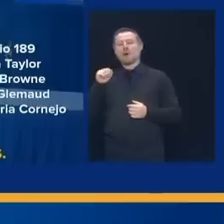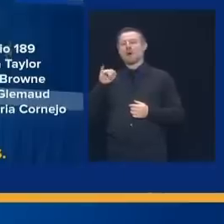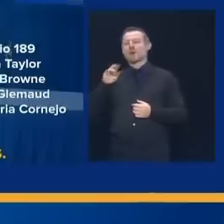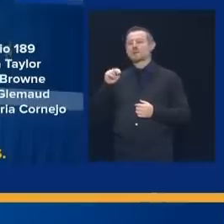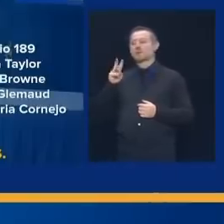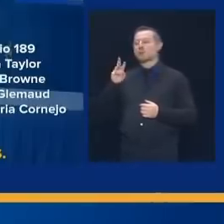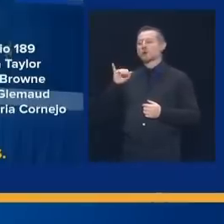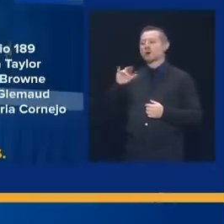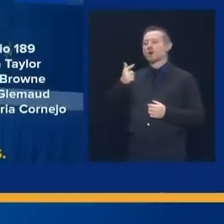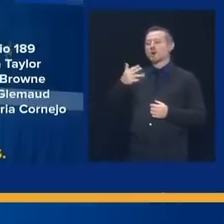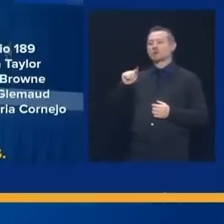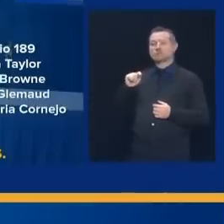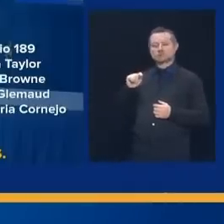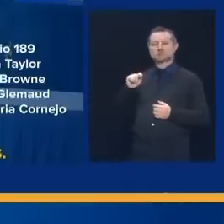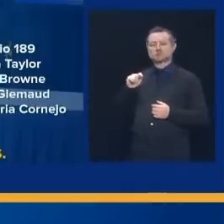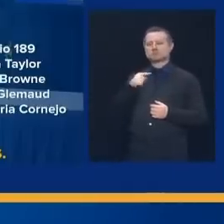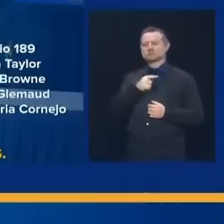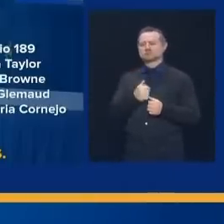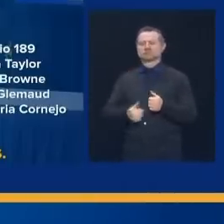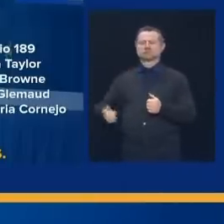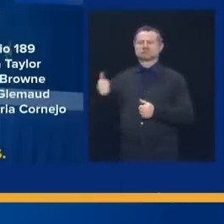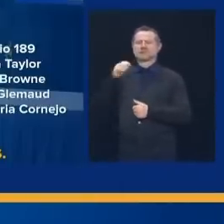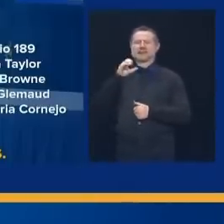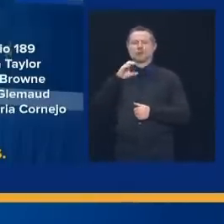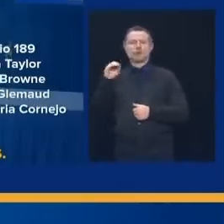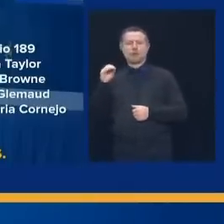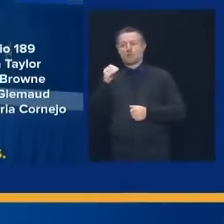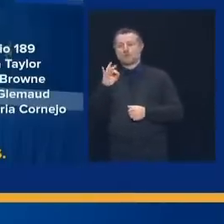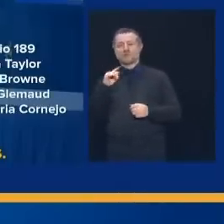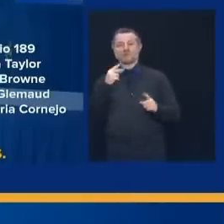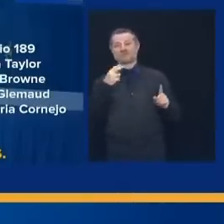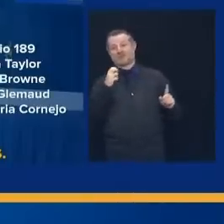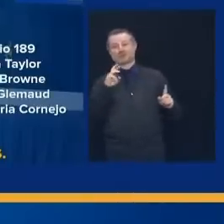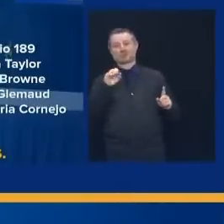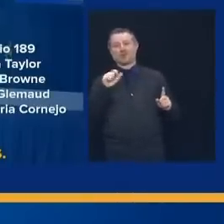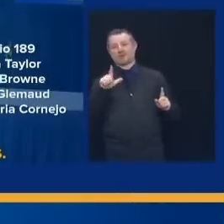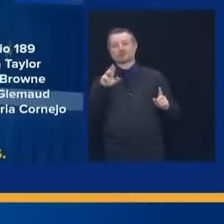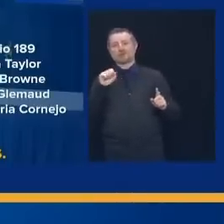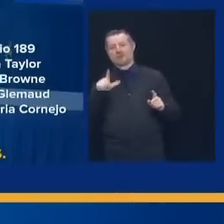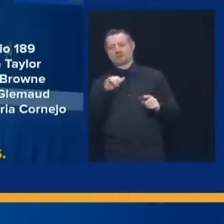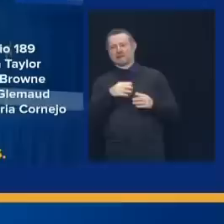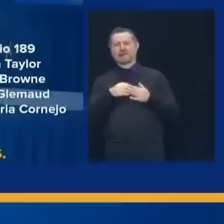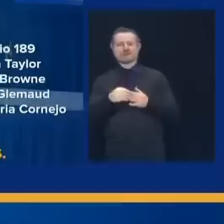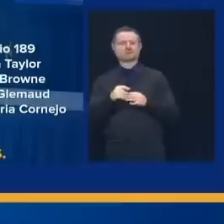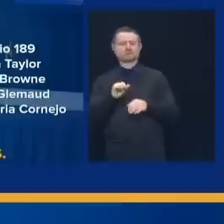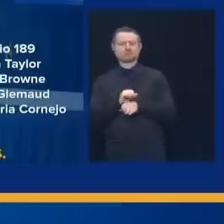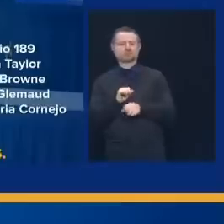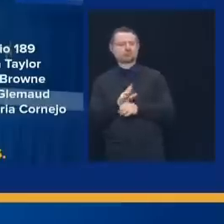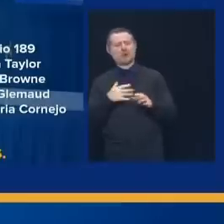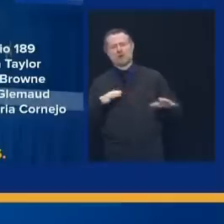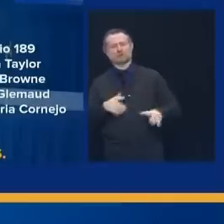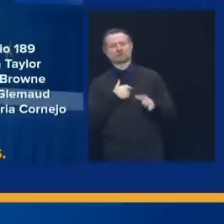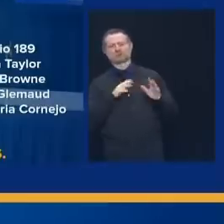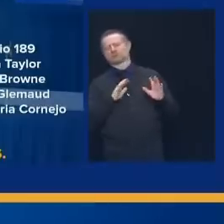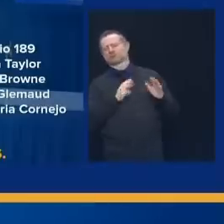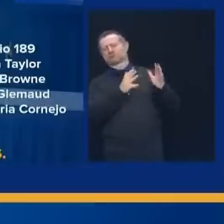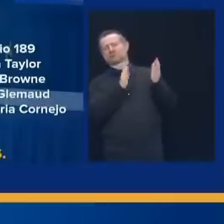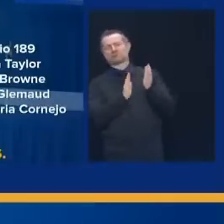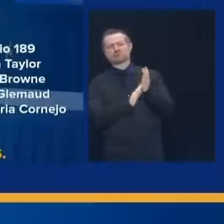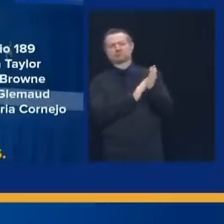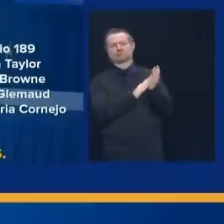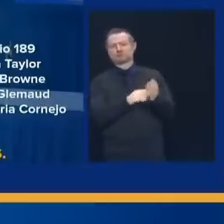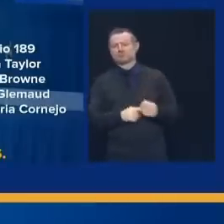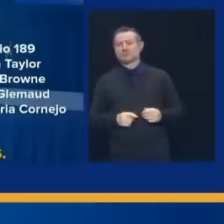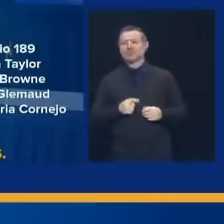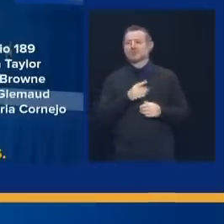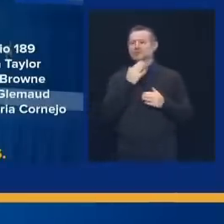Real, has put this all together. She's done a great, great job. So I want to thank her. And again, I want to thank all the